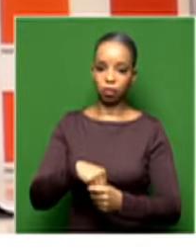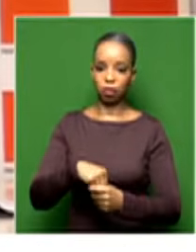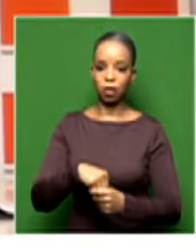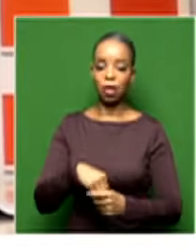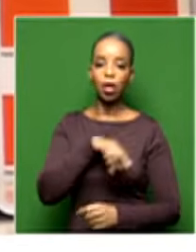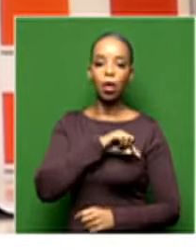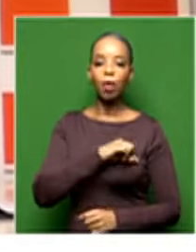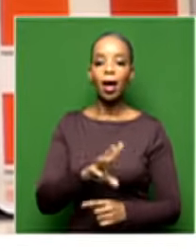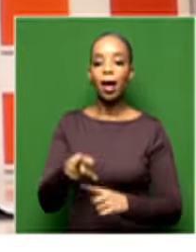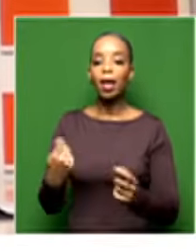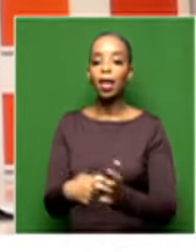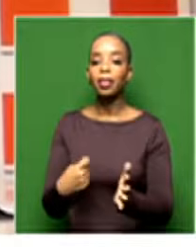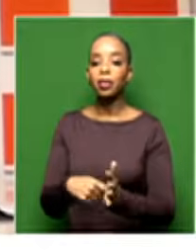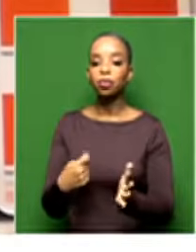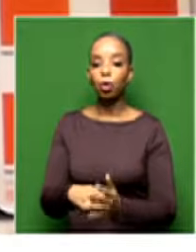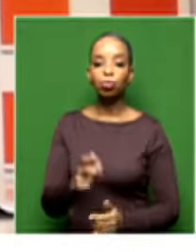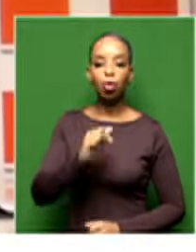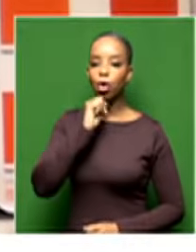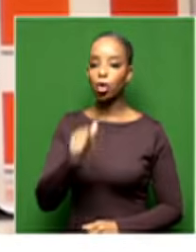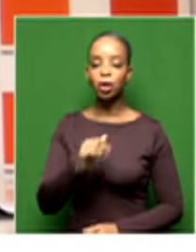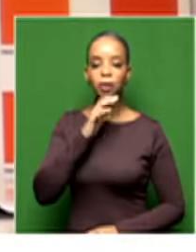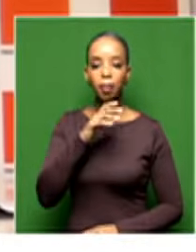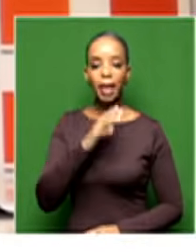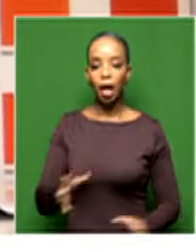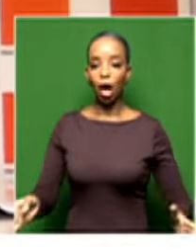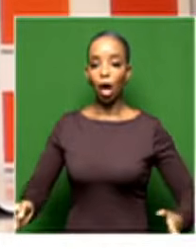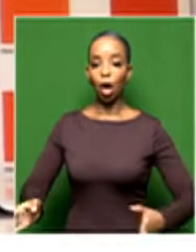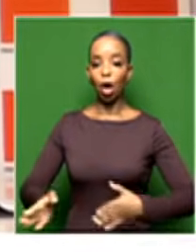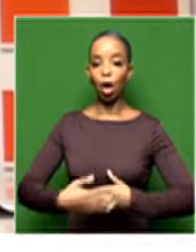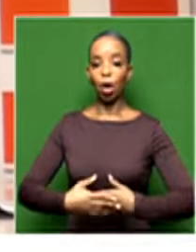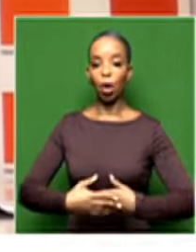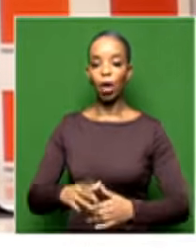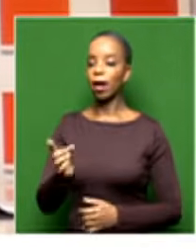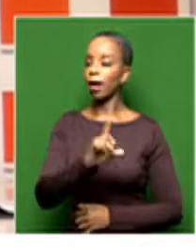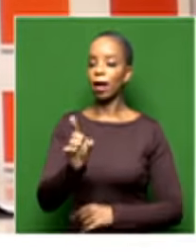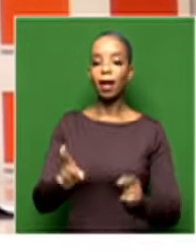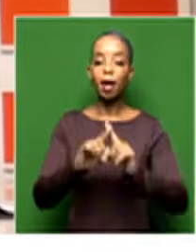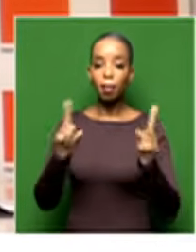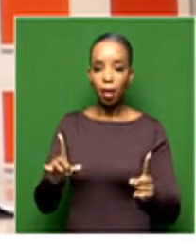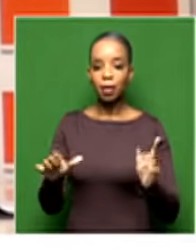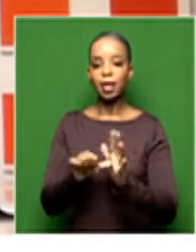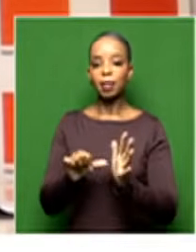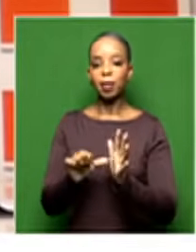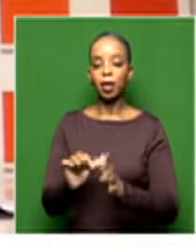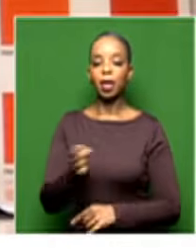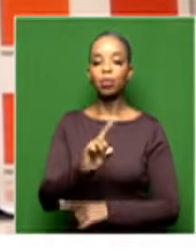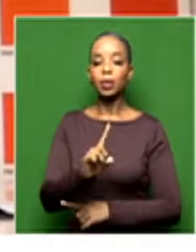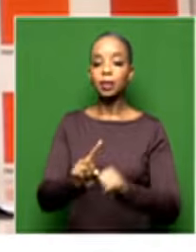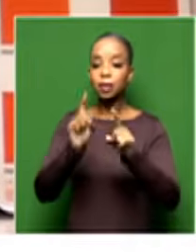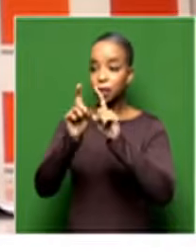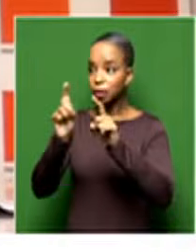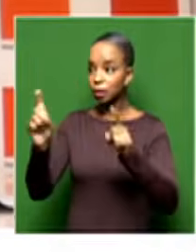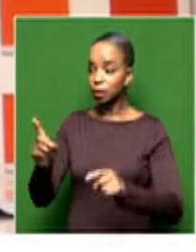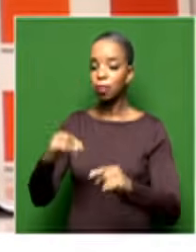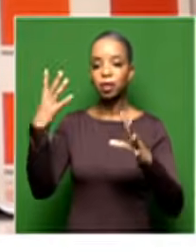as stores not necessarily close, but obviously it's important that brands realize that online